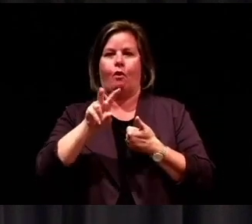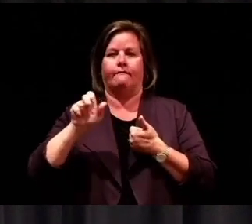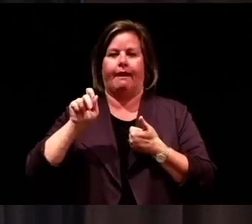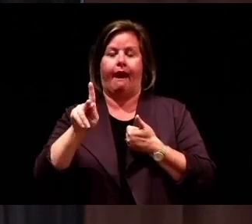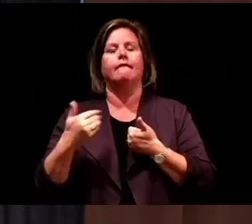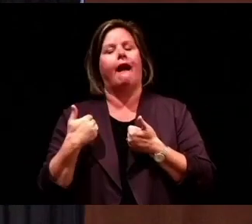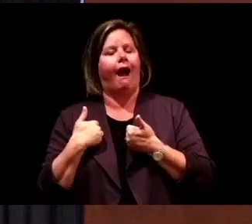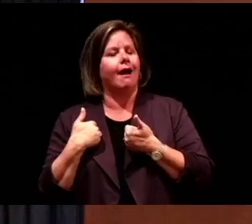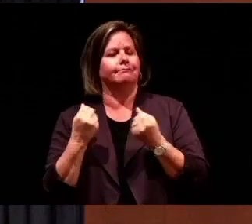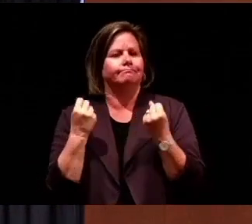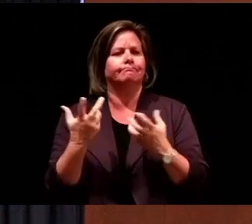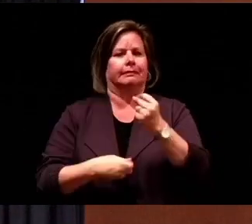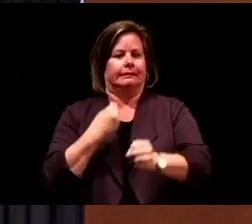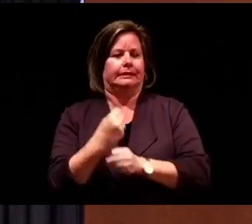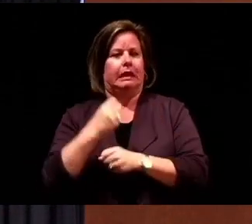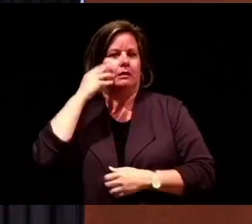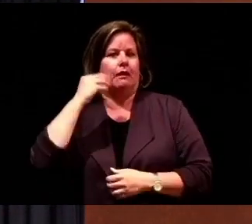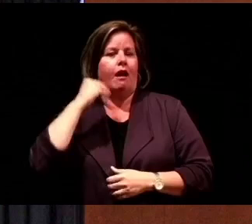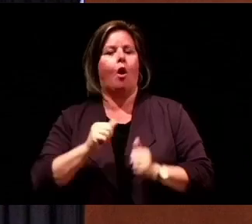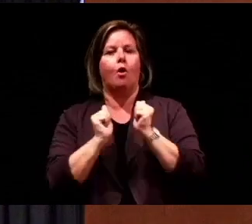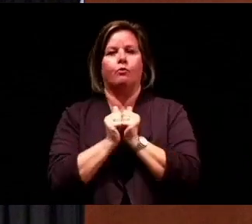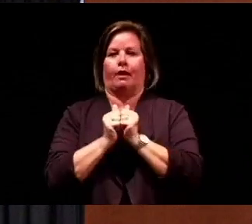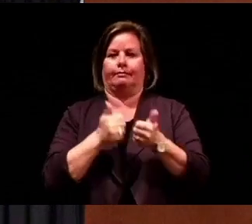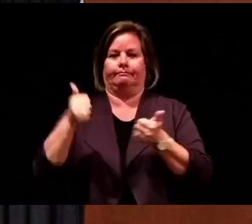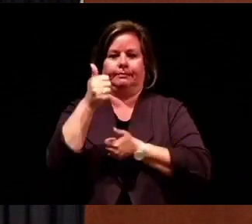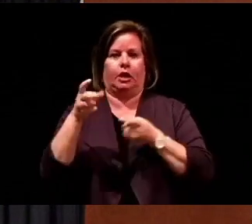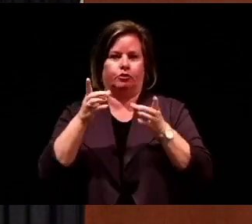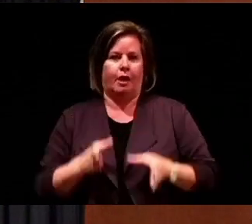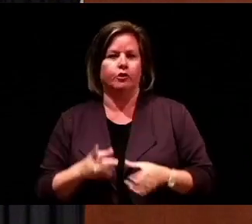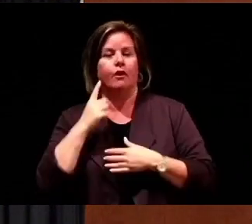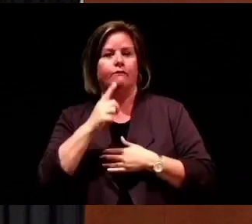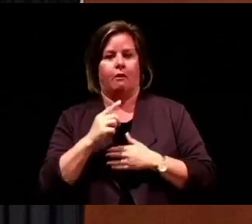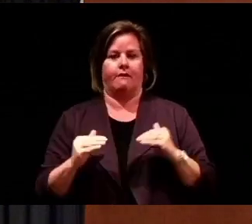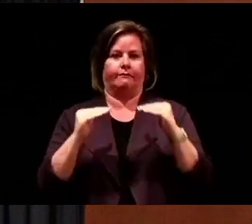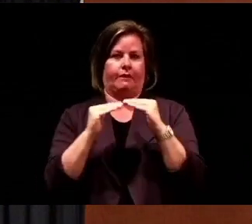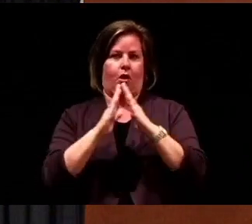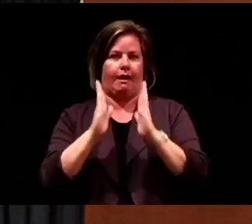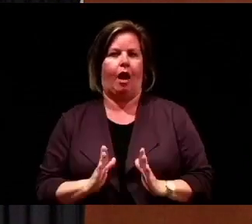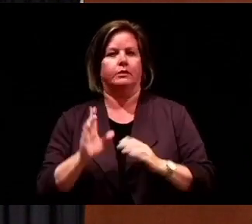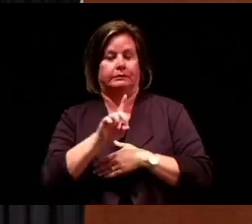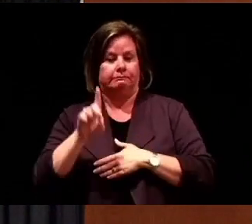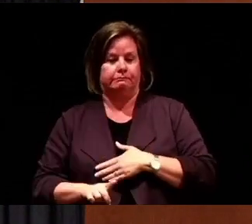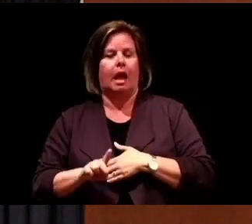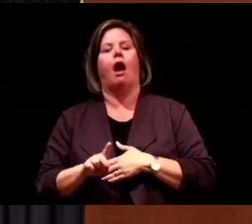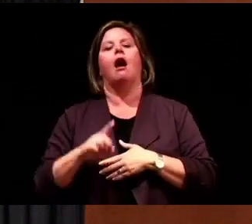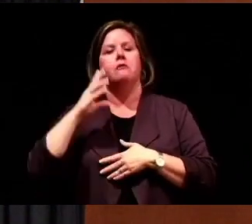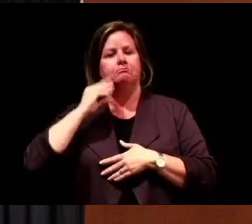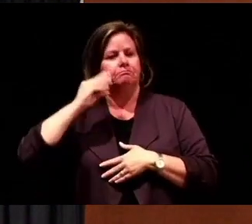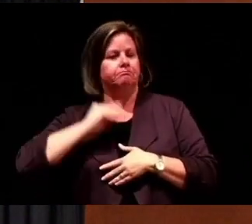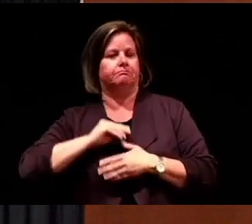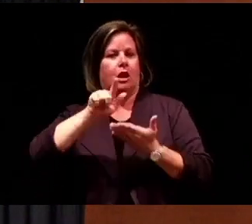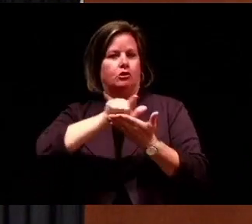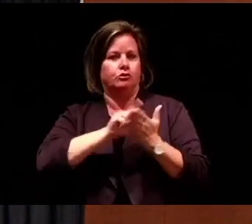investigation strategies. While we wish there was no bias in the world, that is not the reality. And so that's why discrimination